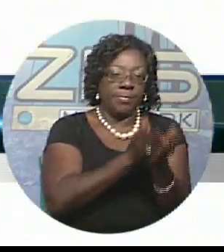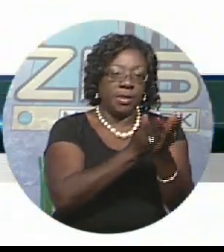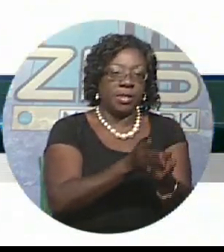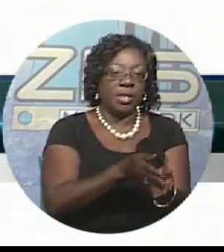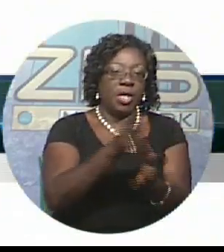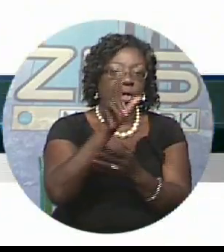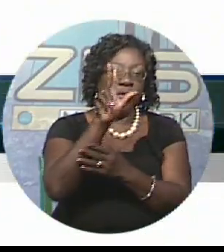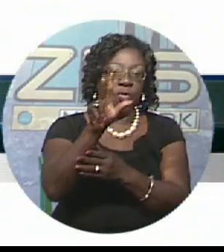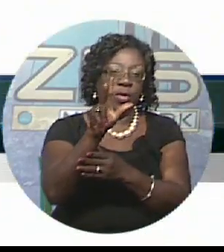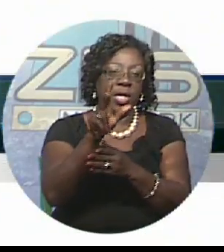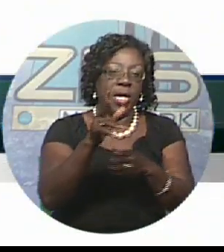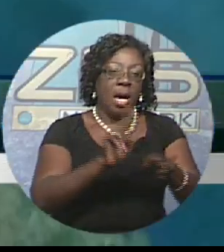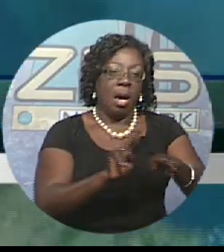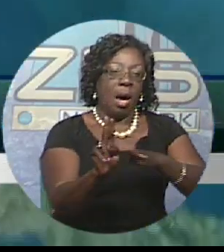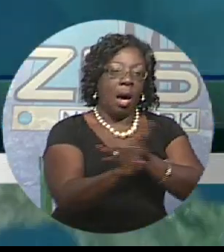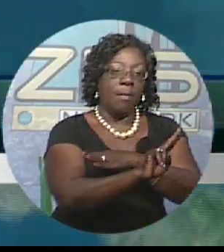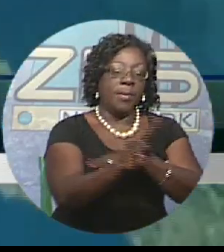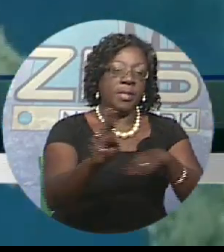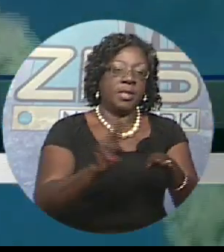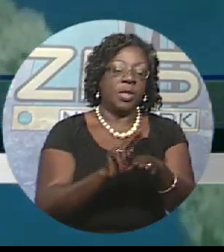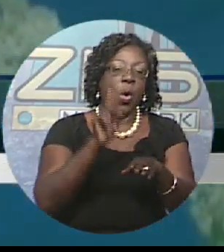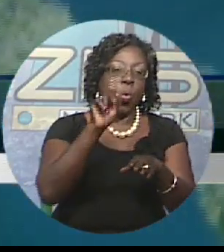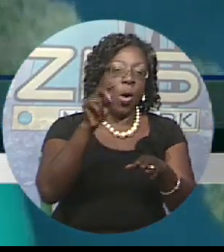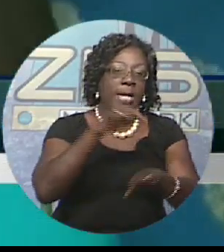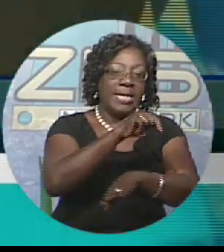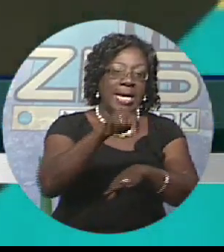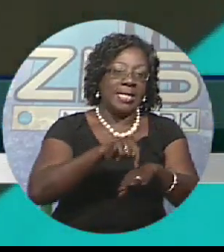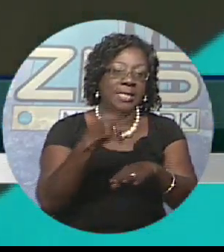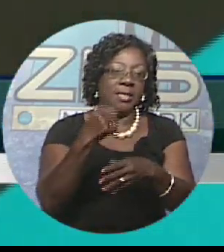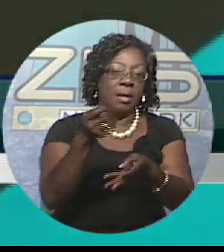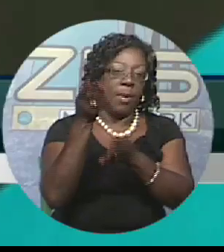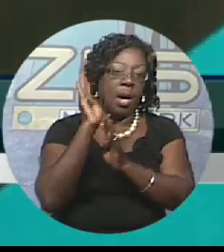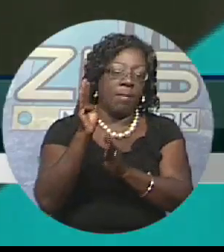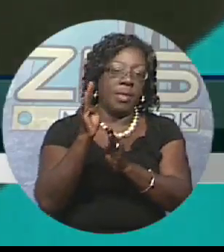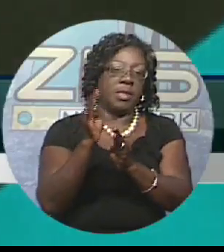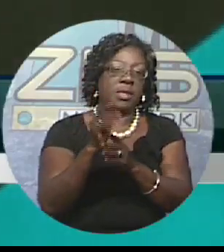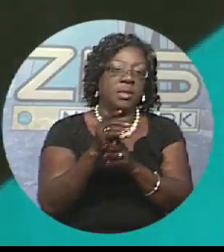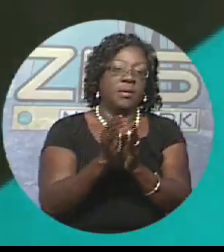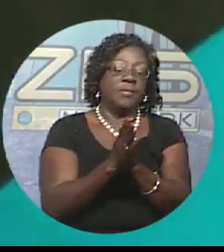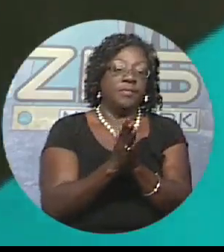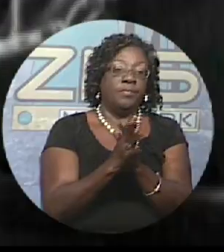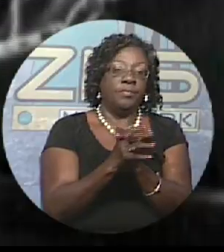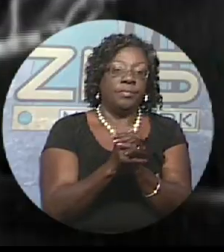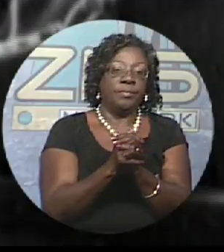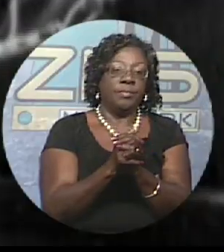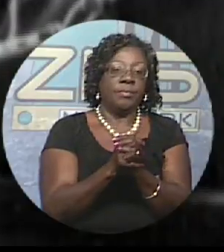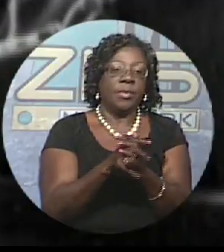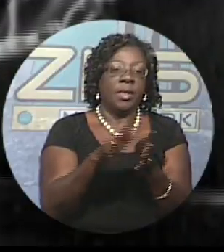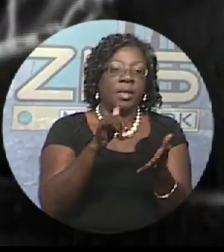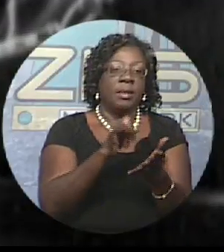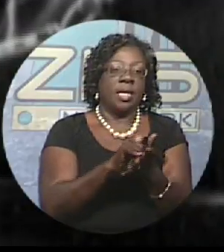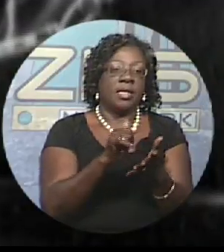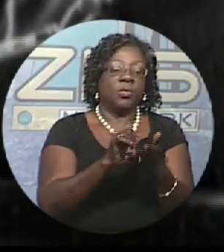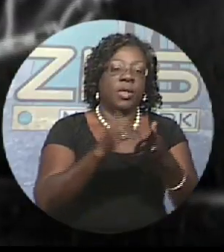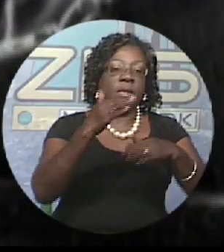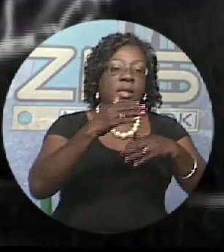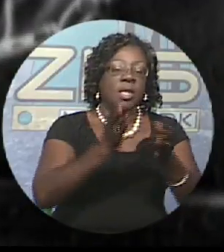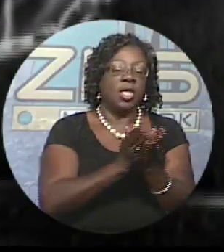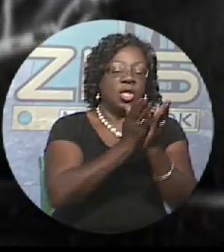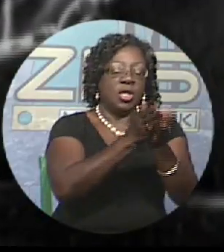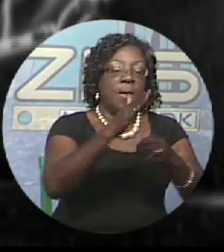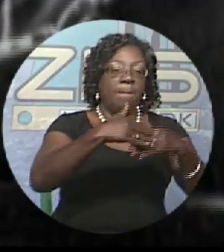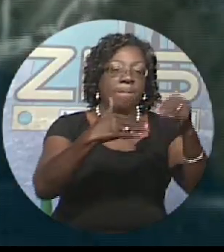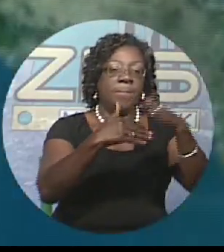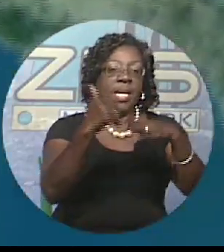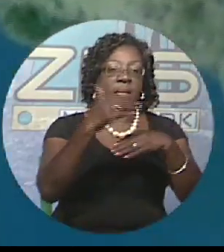2 companies, Damen and Van Ord, 1 nation, the Bahamas, equals 1 family. That's what mega shipbuilders Damen and Van